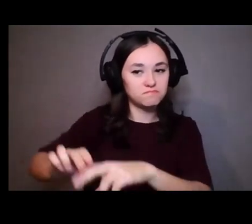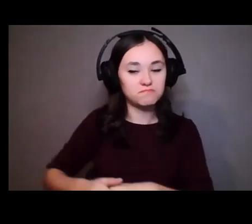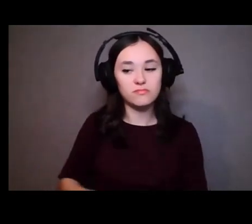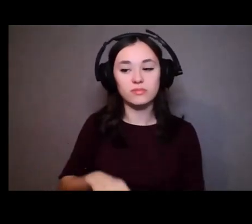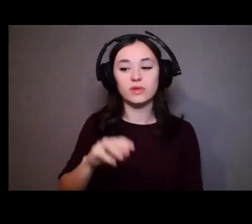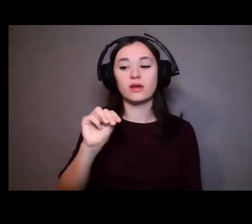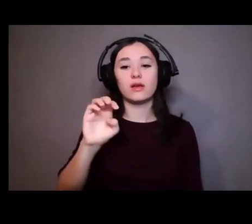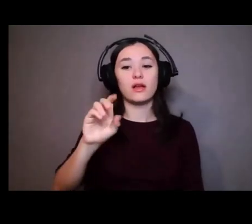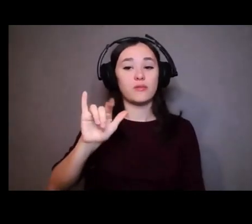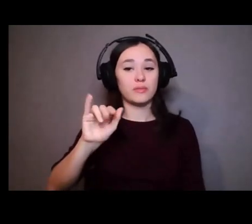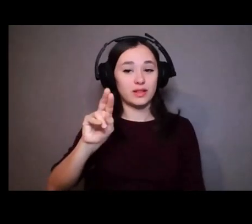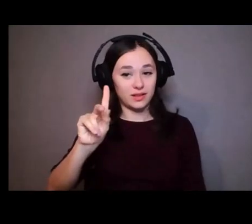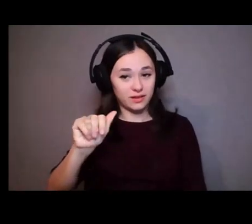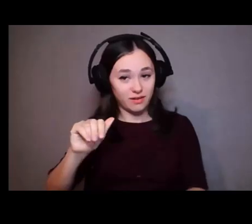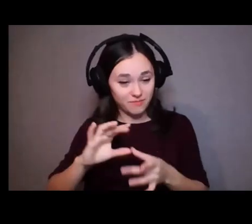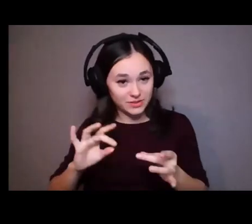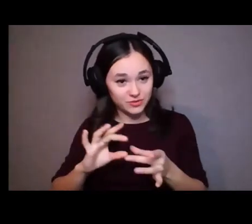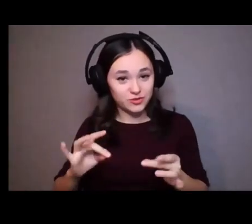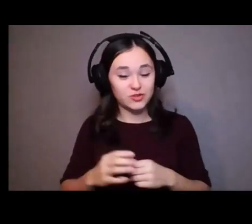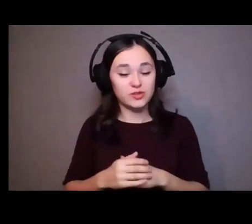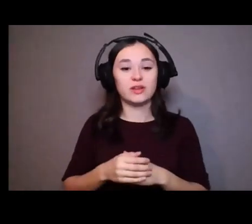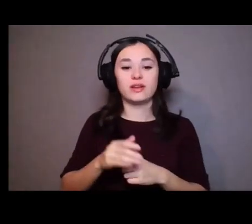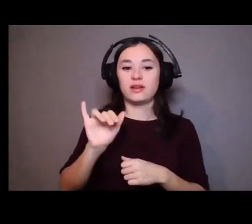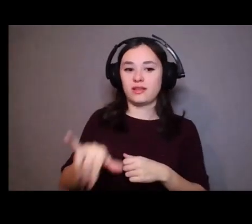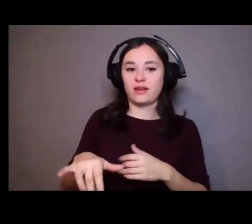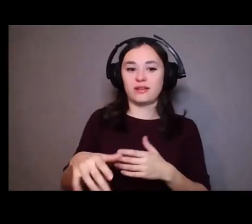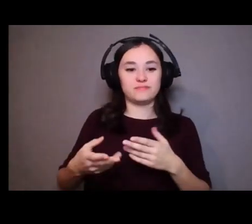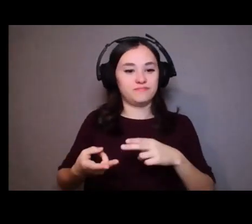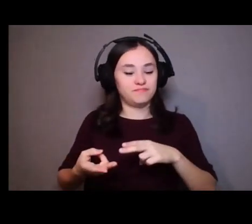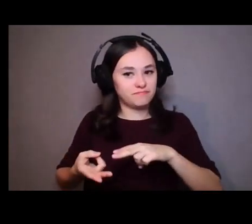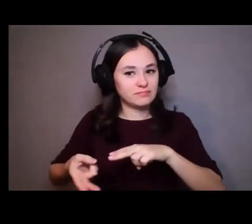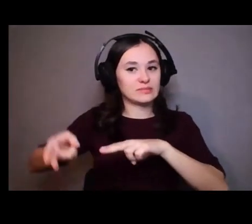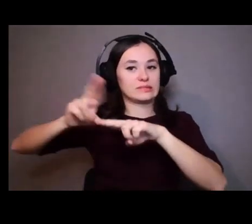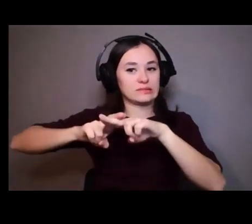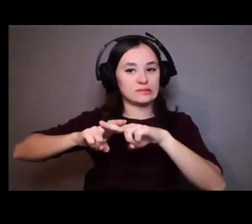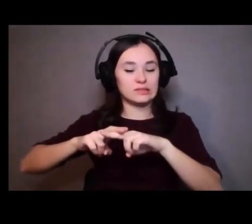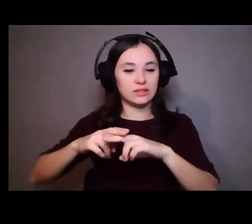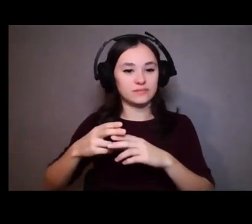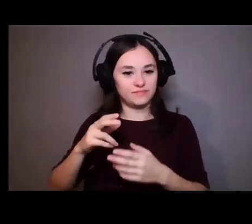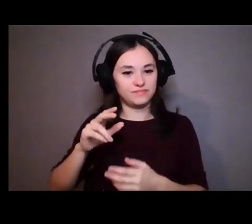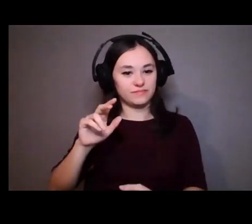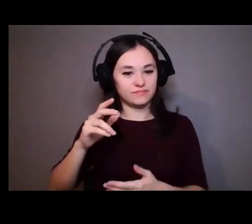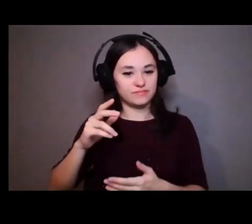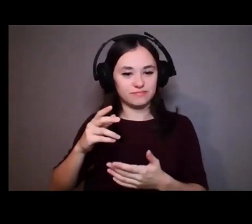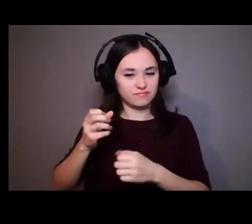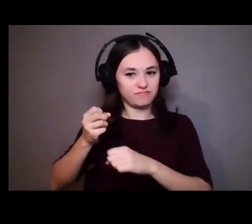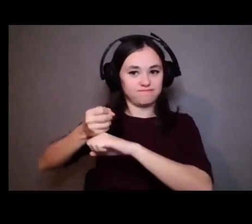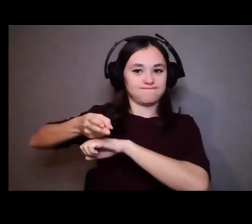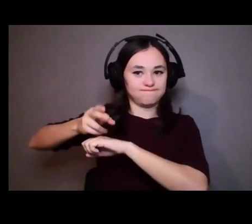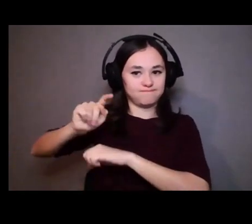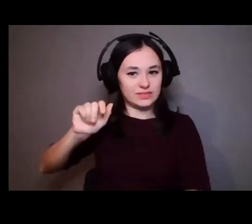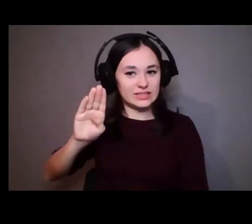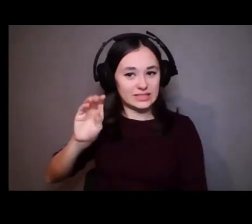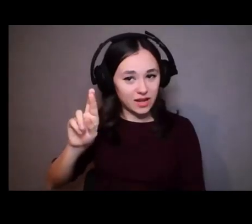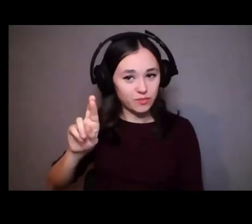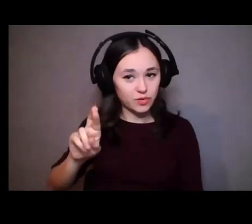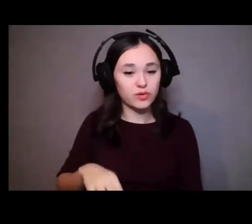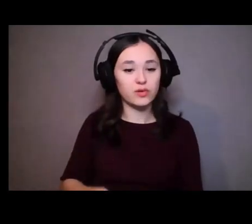earlier, greatly exceeded the average annual TABOR growth rate. And increases in Colorado's